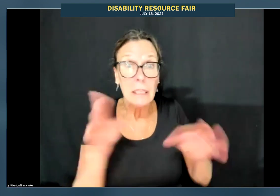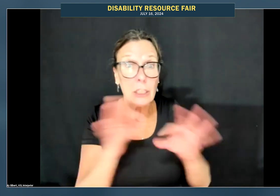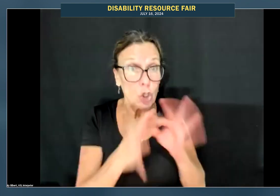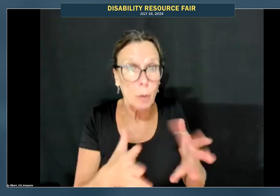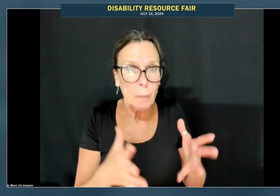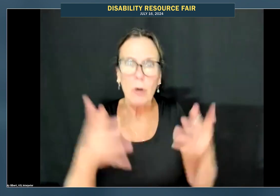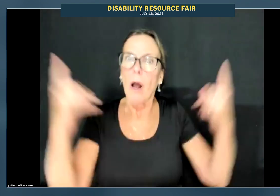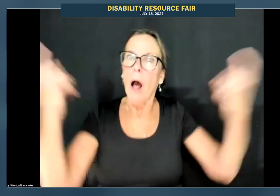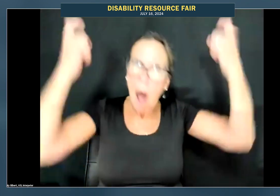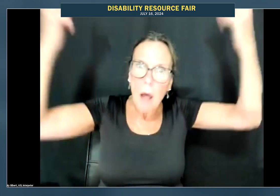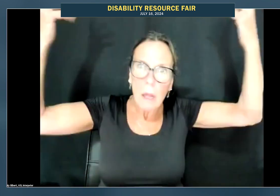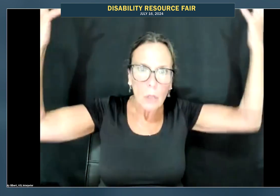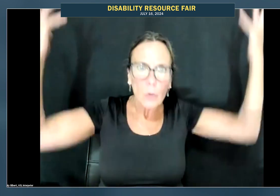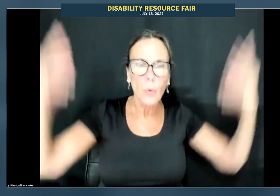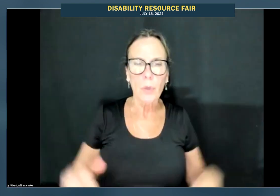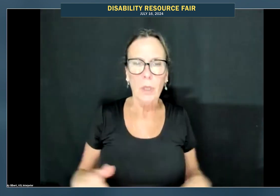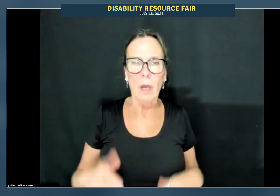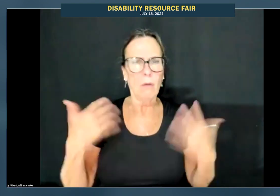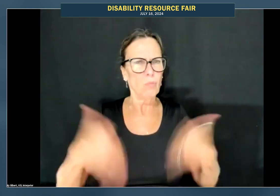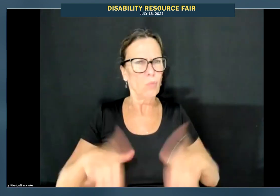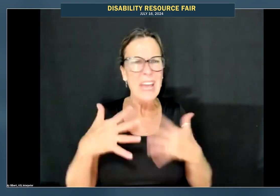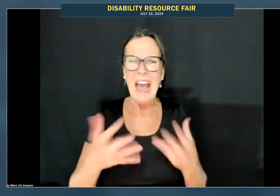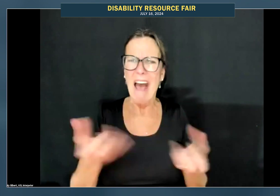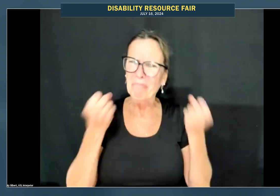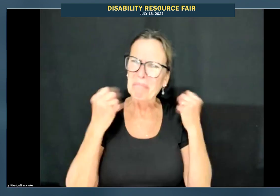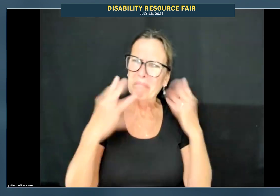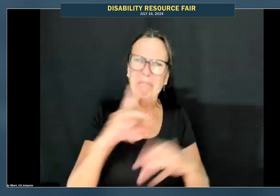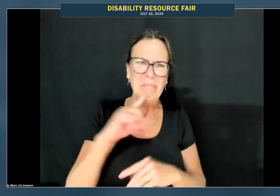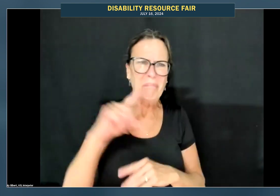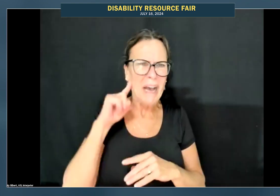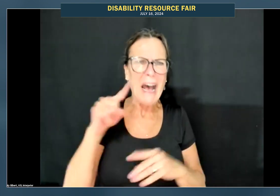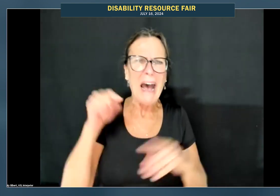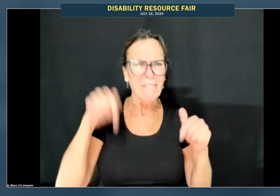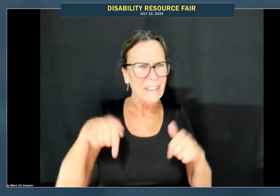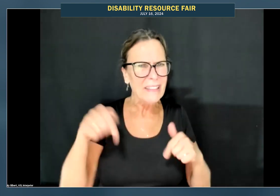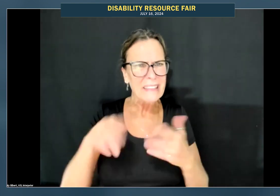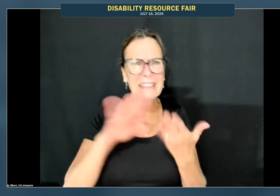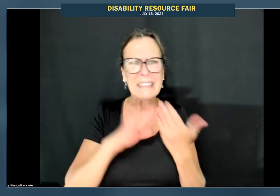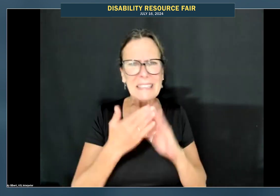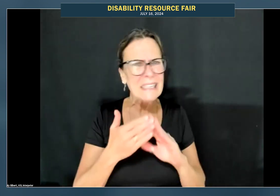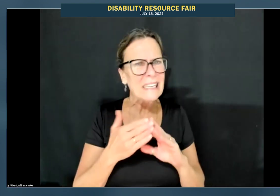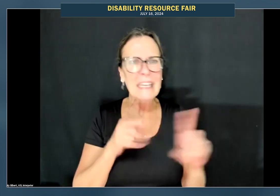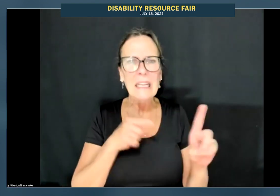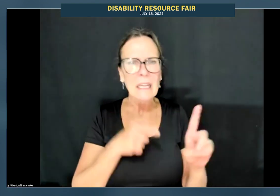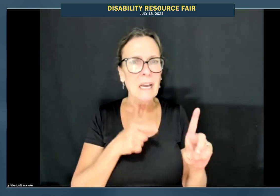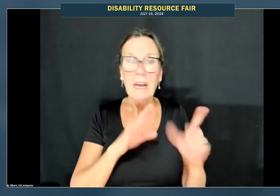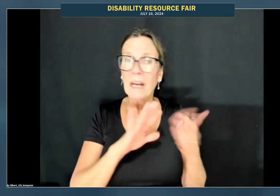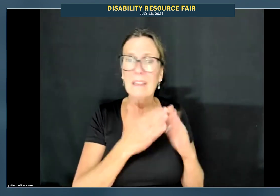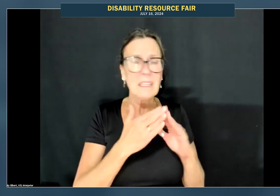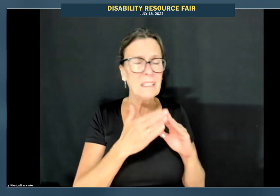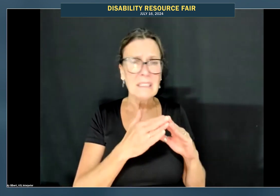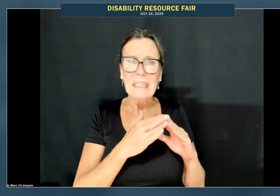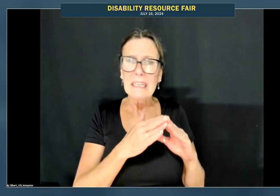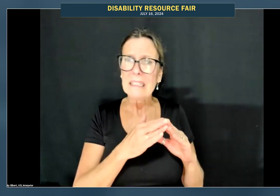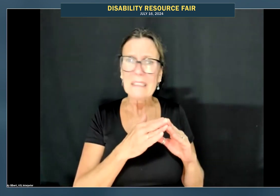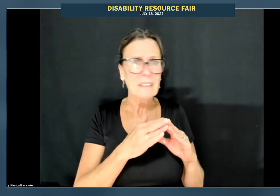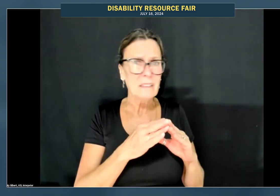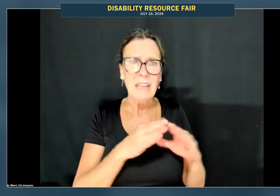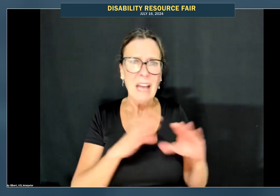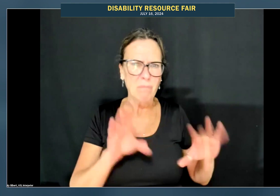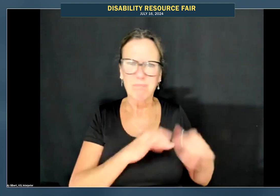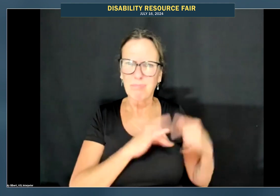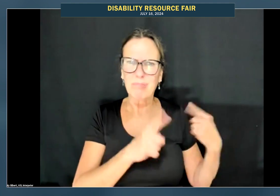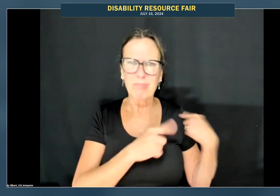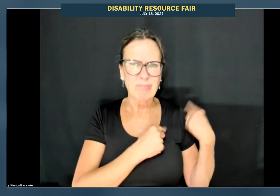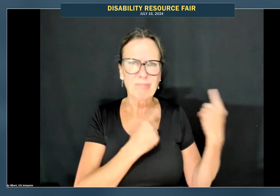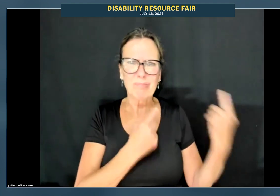have a large deaf population in this city. The city's performance historically,